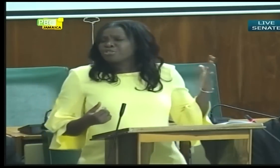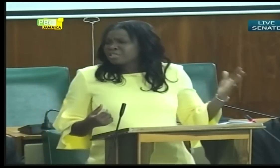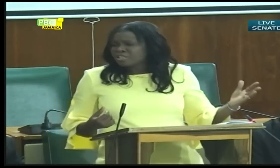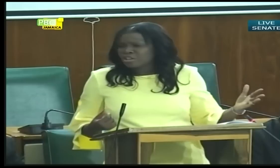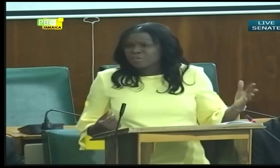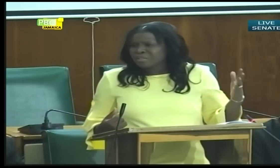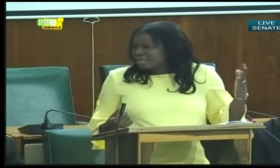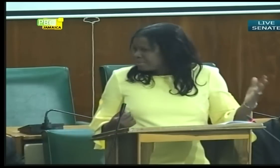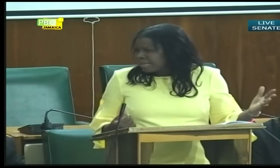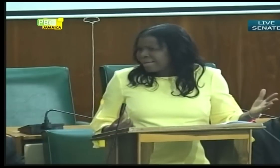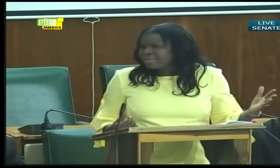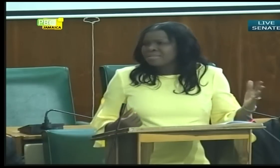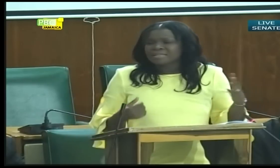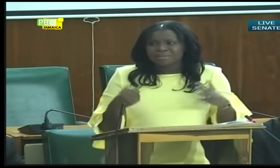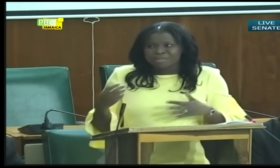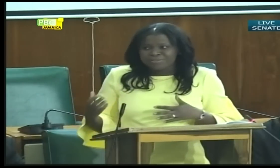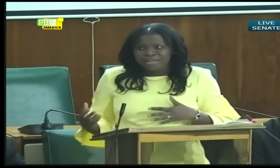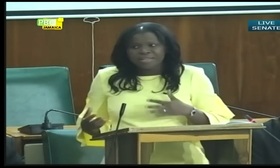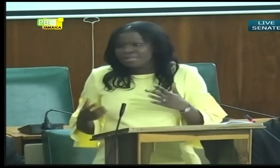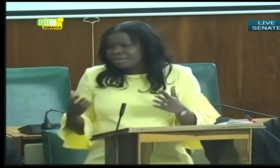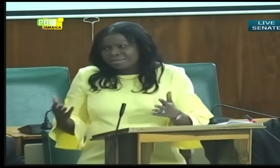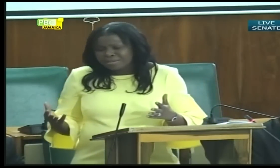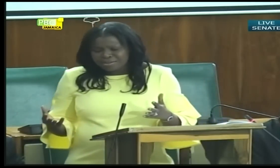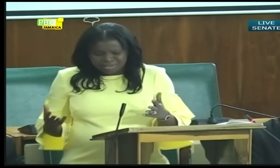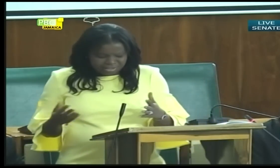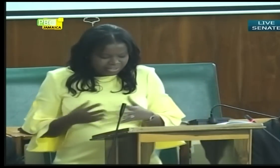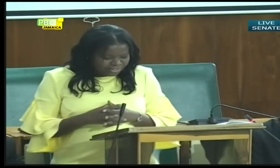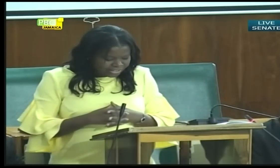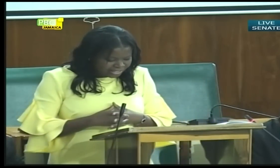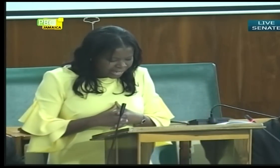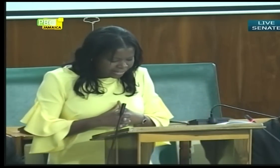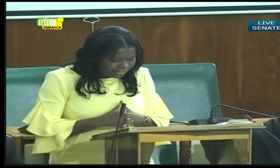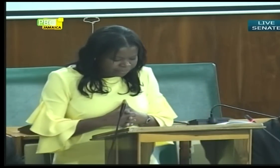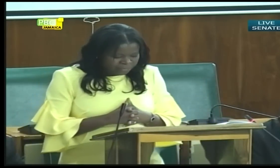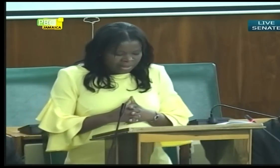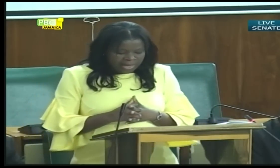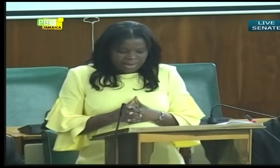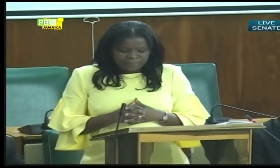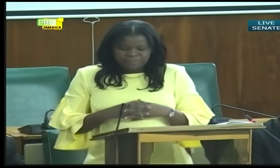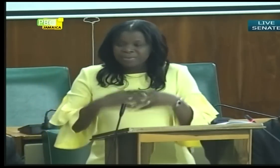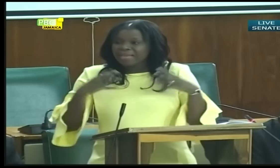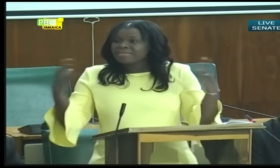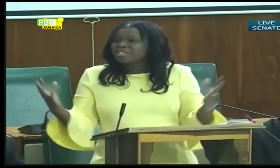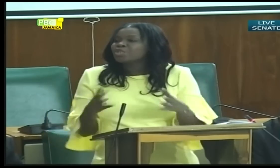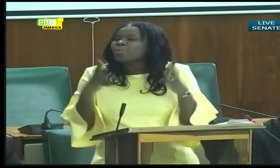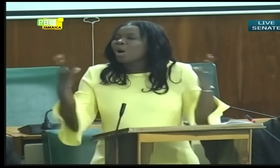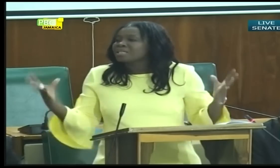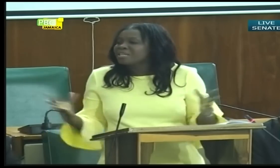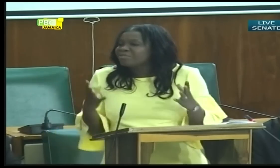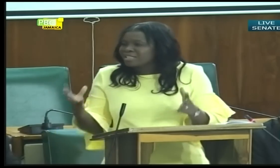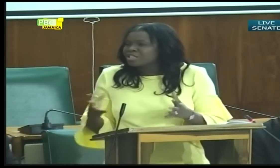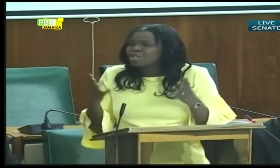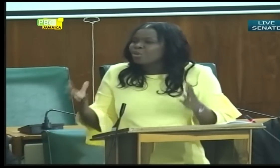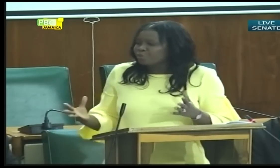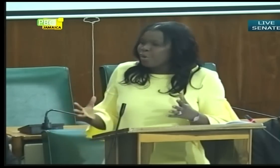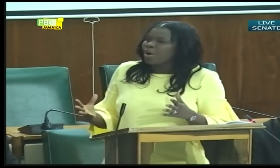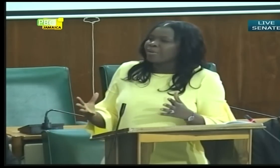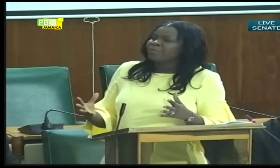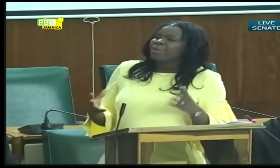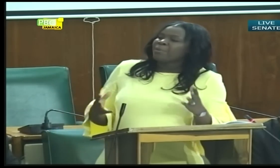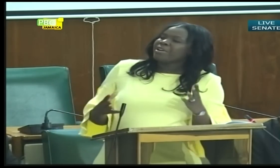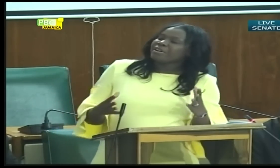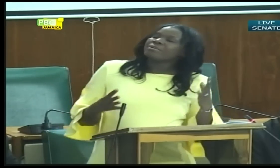the jurisdiction of the Cayman Islands and the BVI, and clearly in Guernsey Island. And this is what investors look